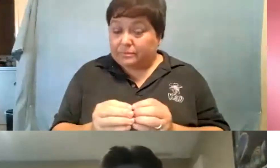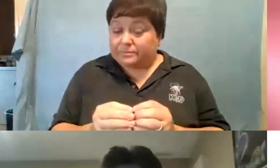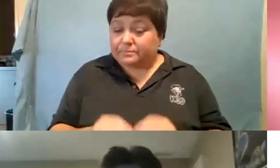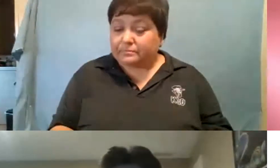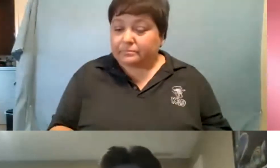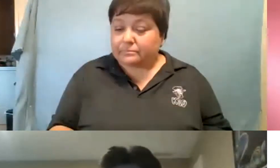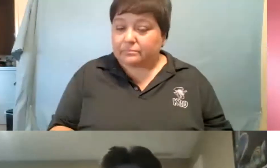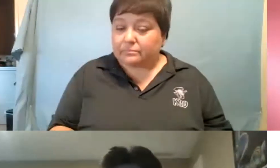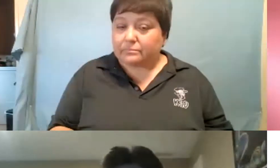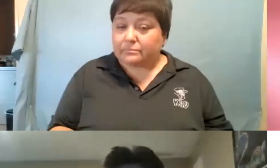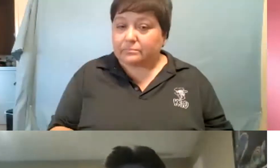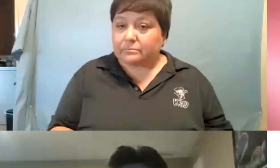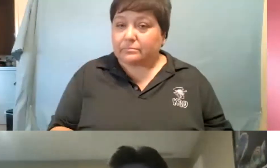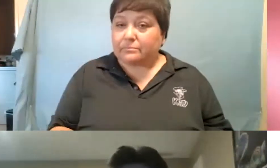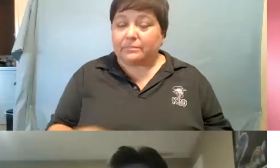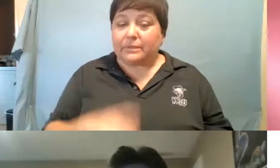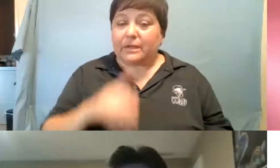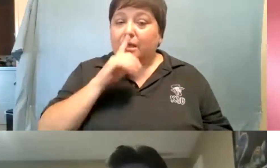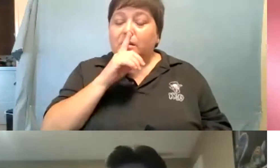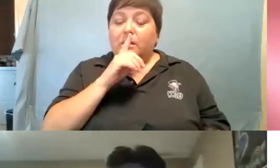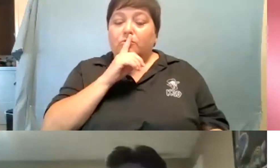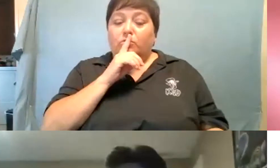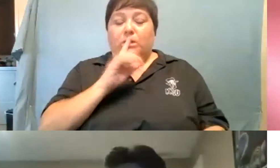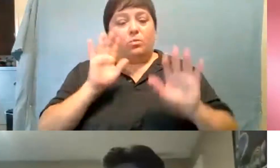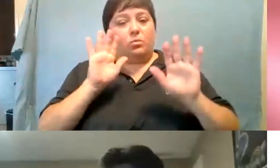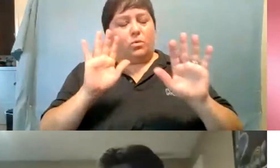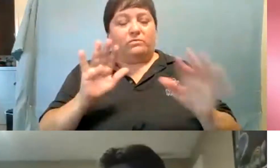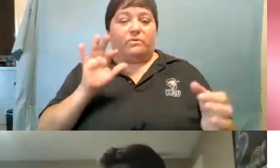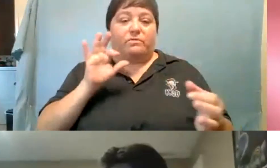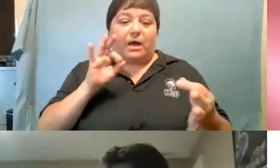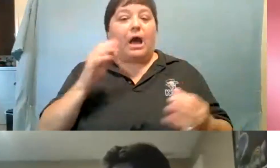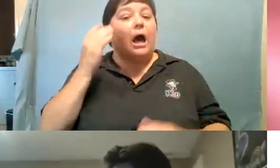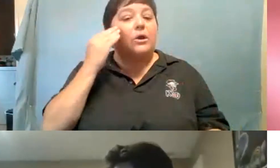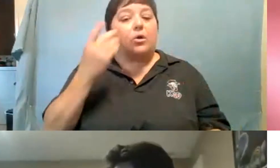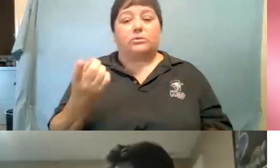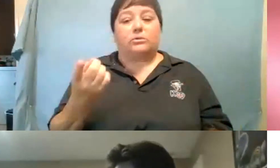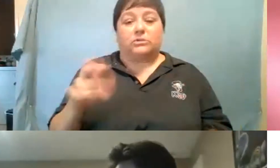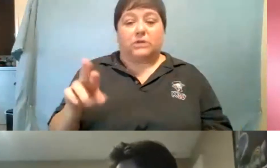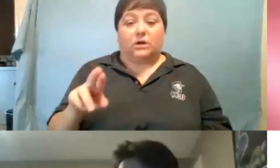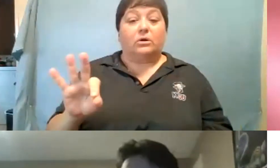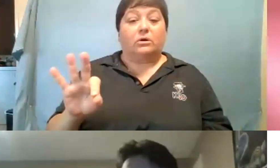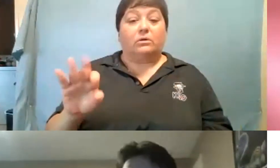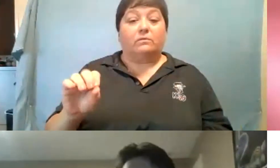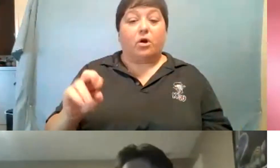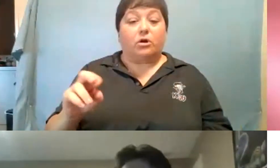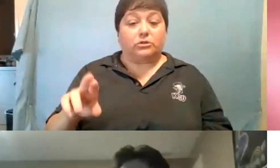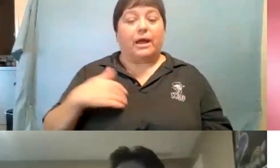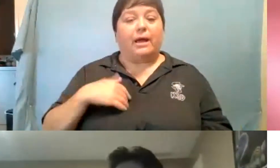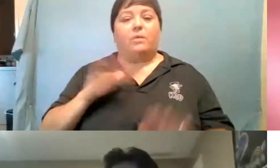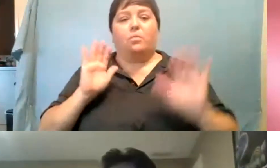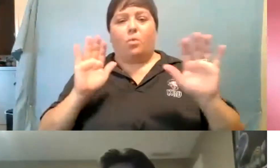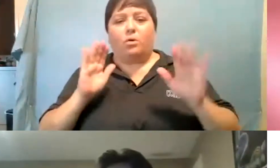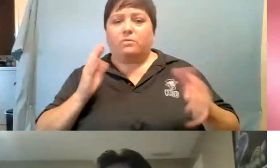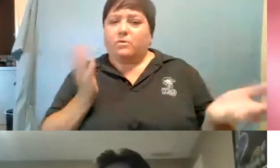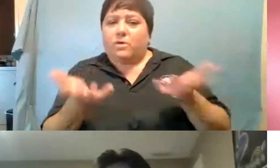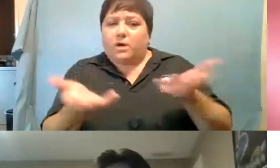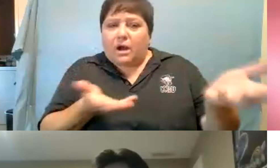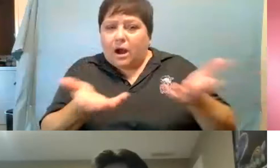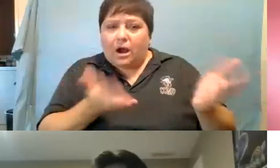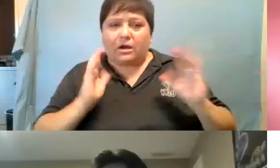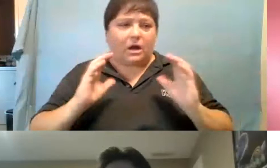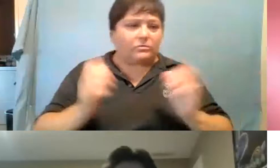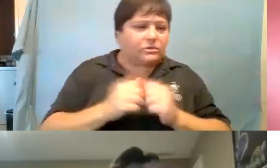I tremendous amount of great feedback, and I know Dr. Foster got some great conversation too. And